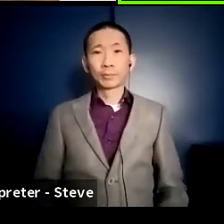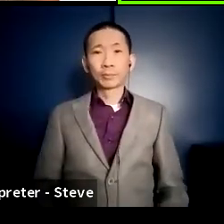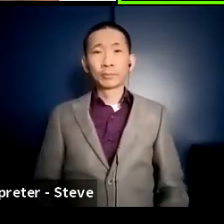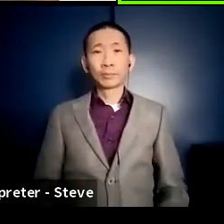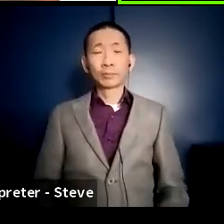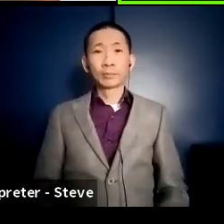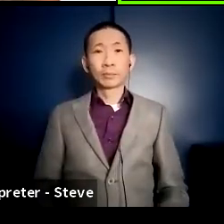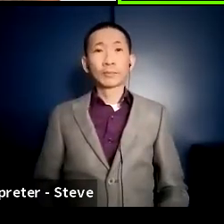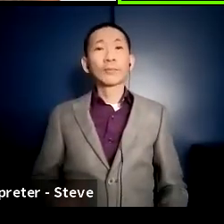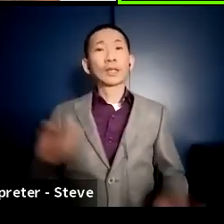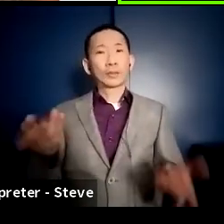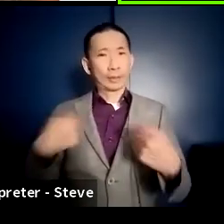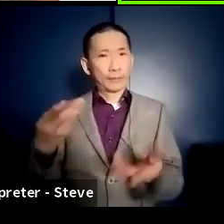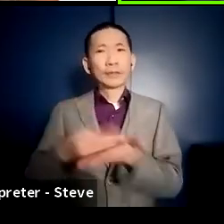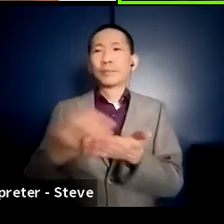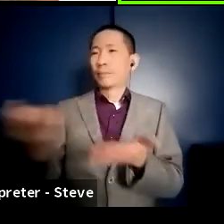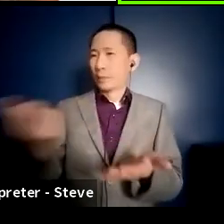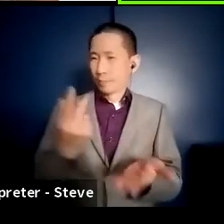Give the money back.